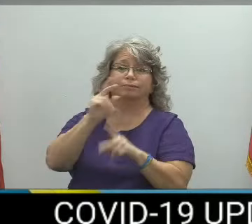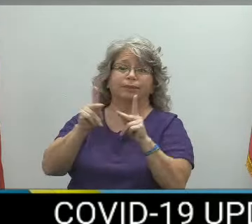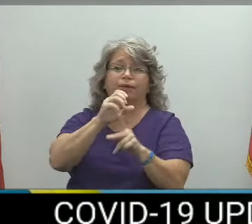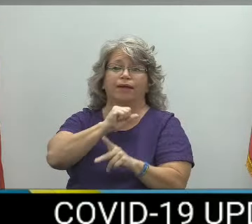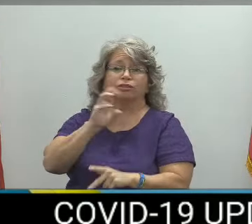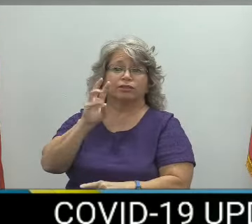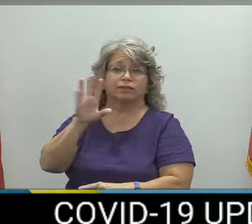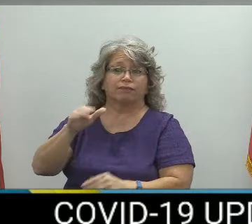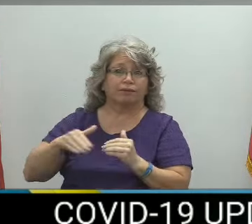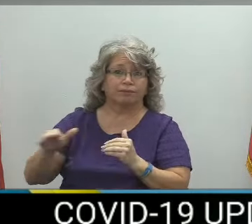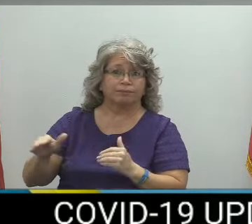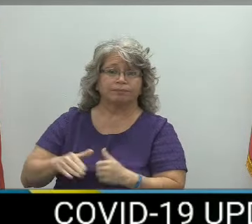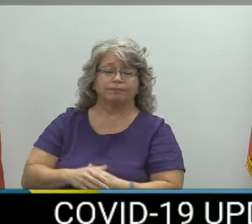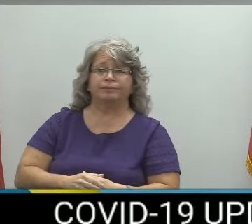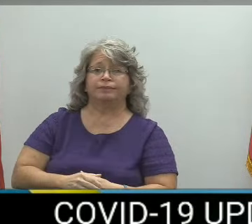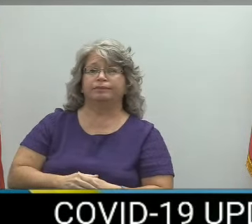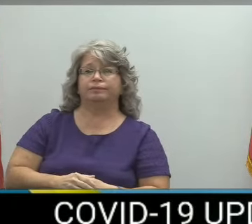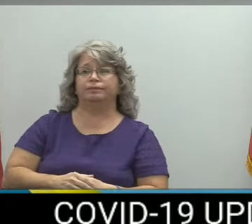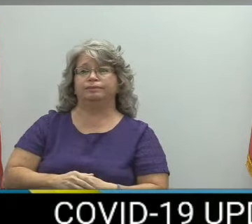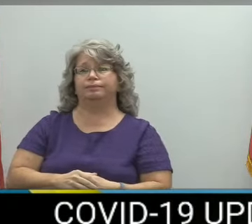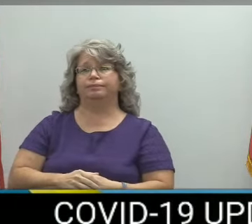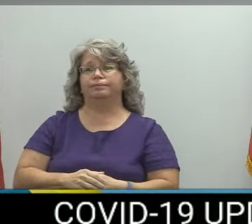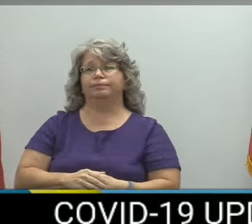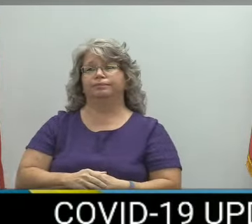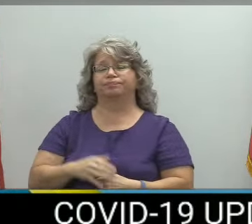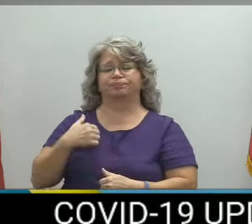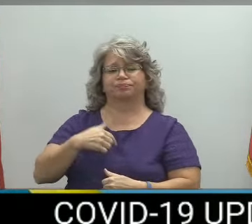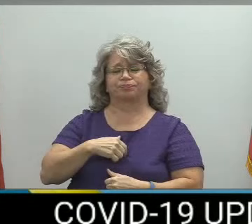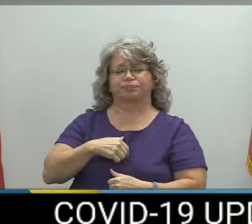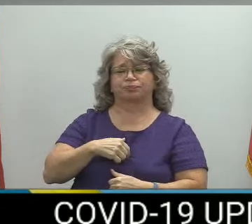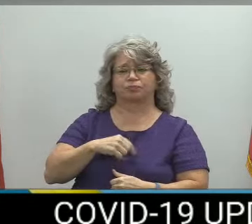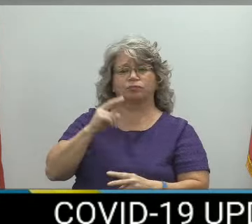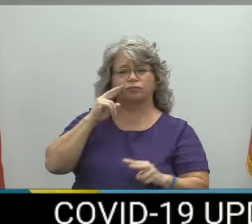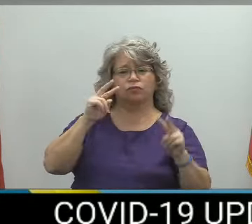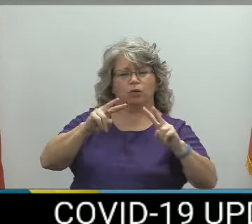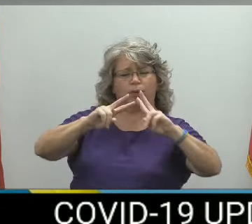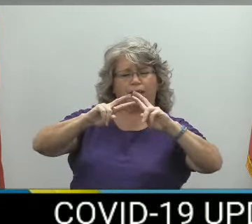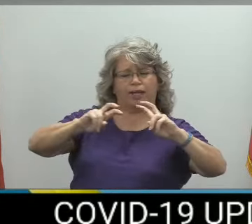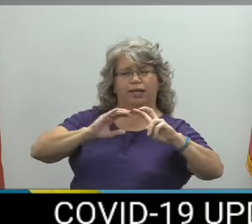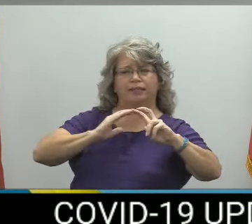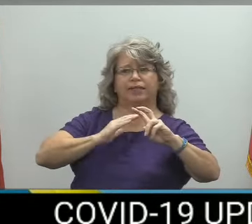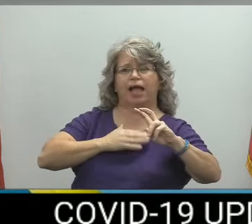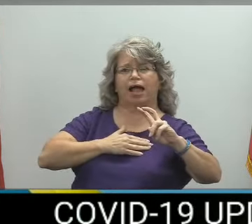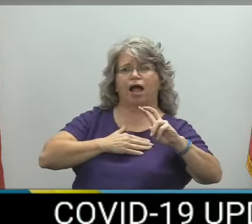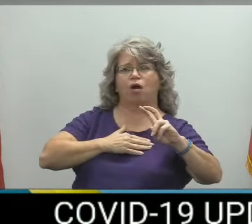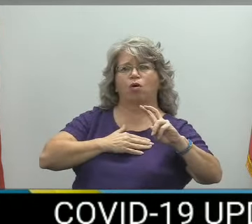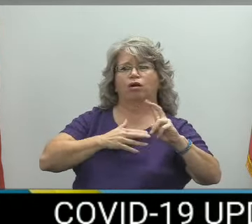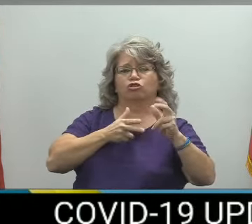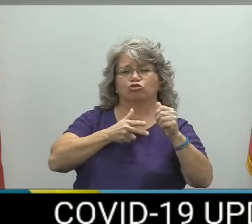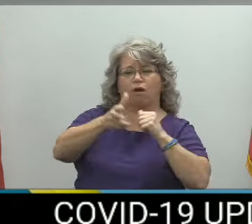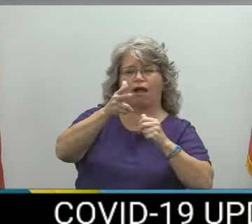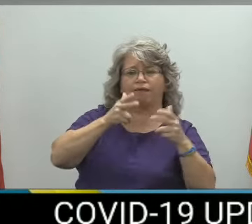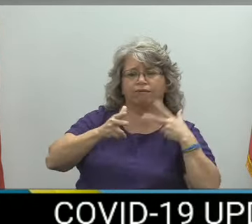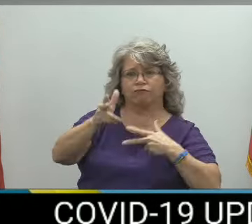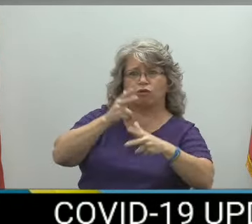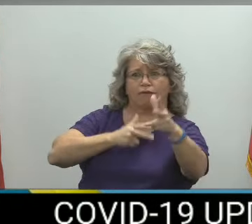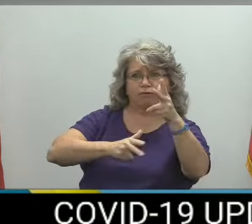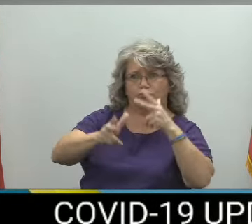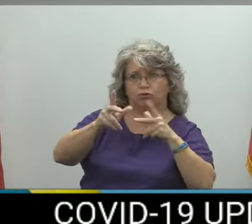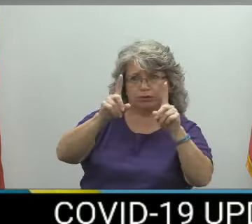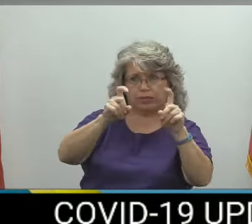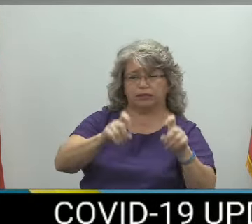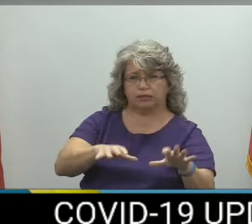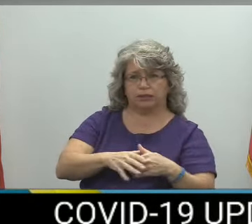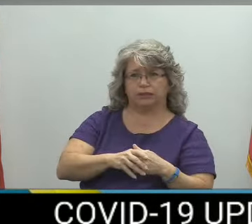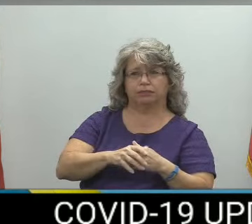The positivity rate, so this is, we look at our drive-through and we look at every car that comes through on a daily basis, and then we look